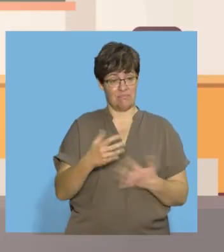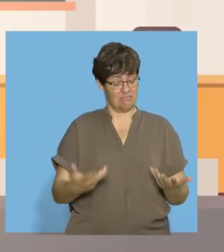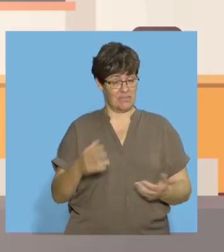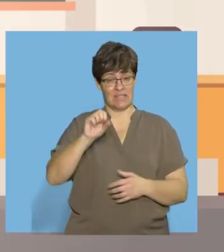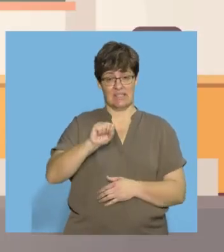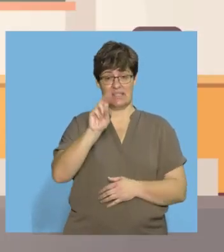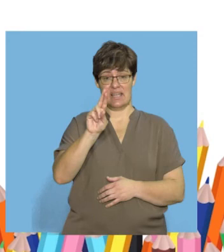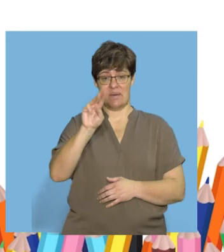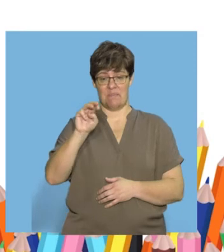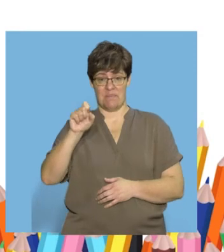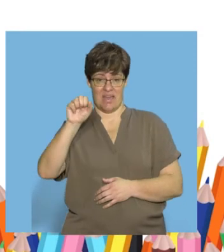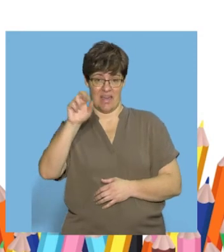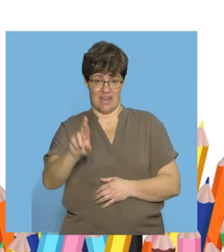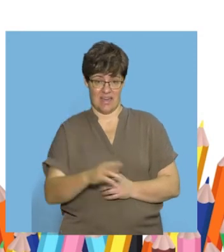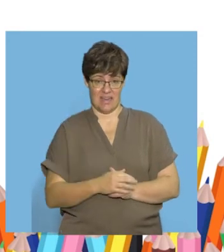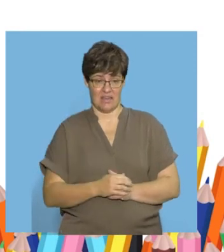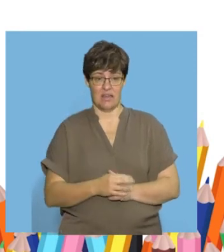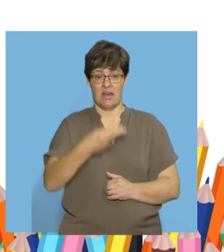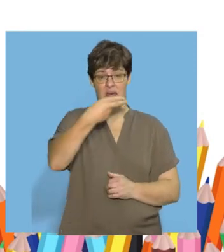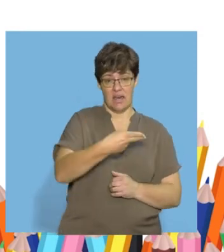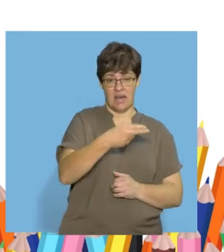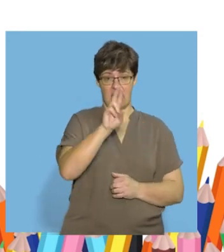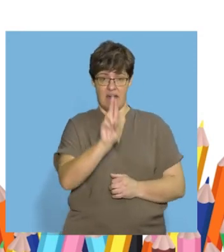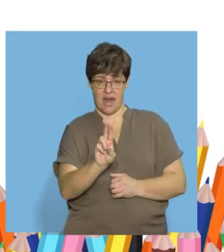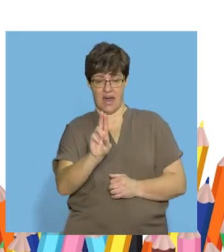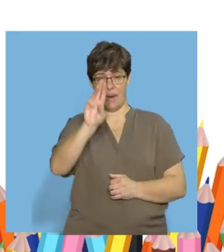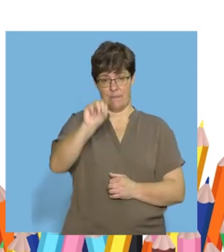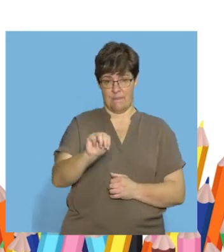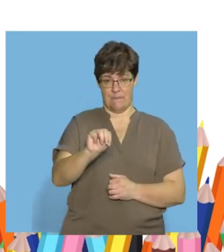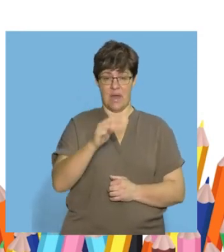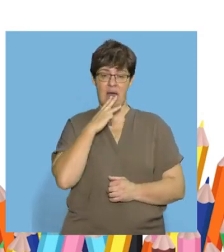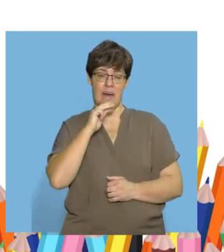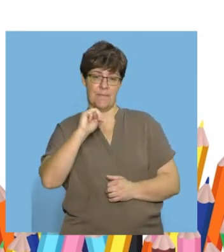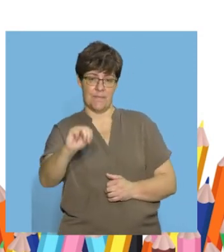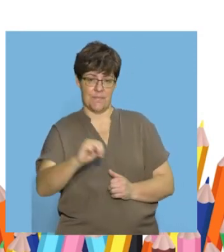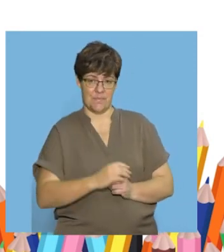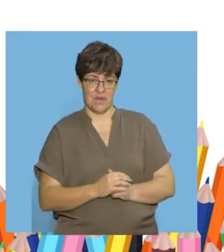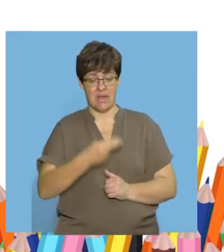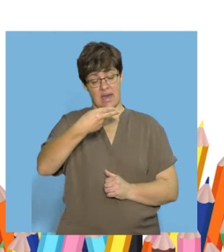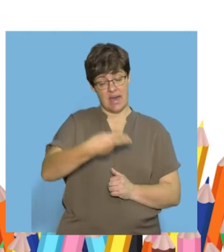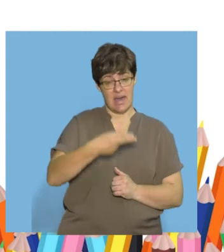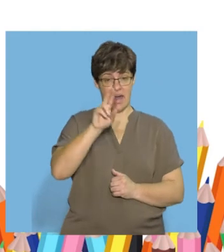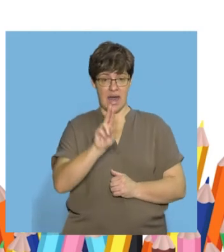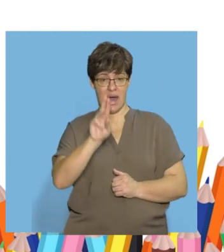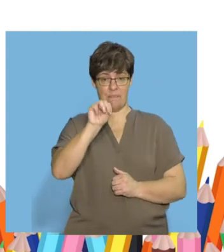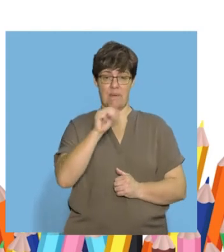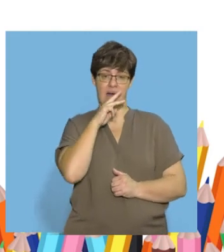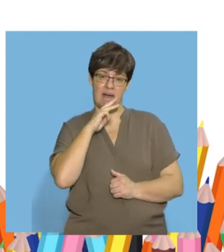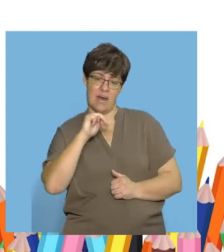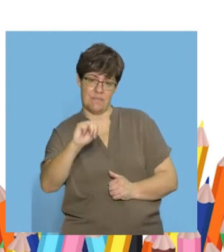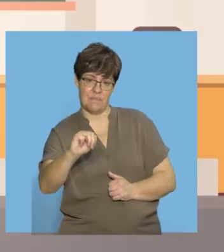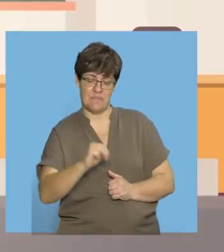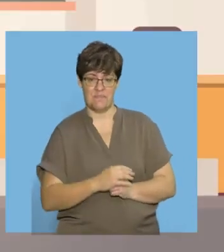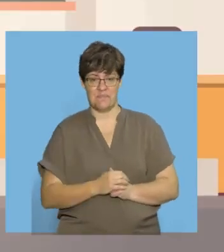Say. A. M. Hum. H. A. M. Hum.